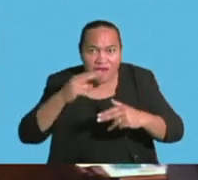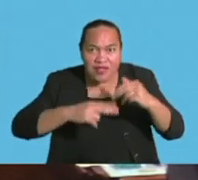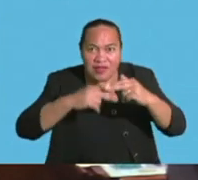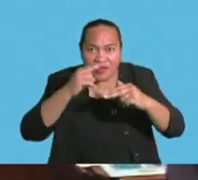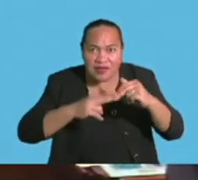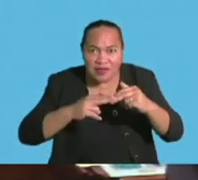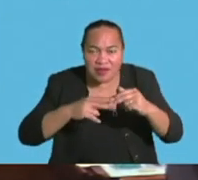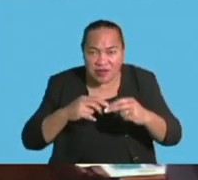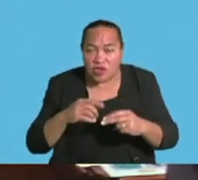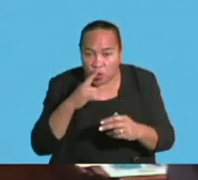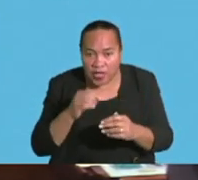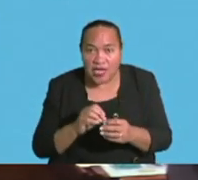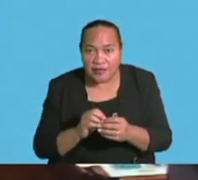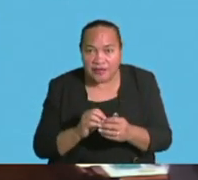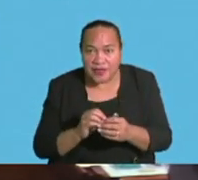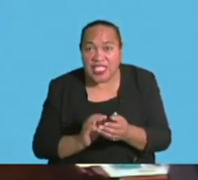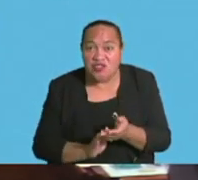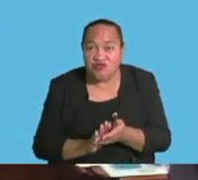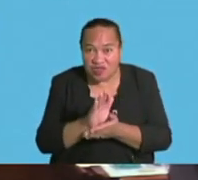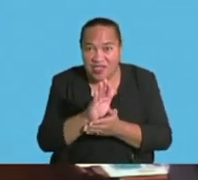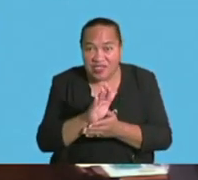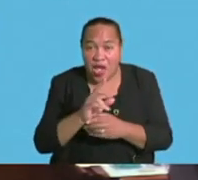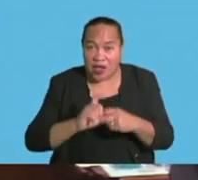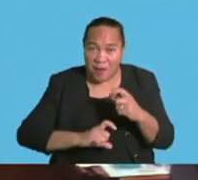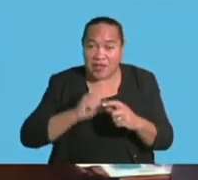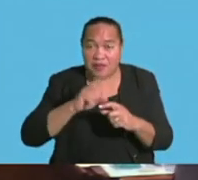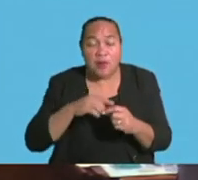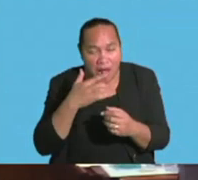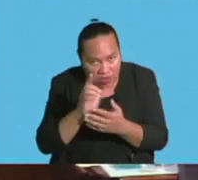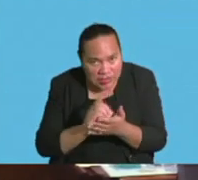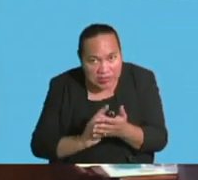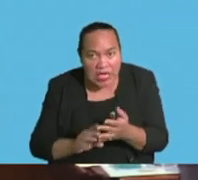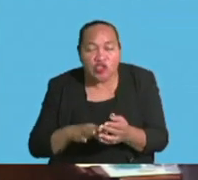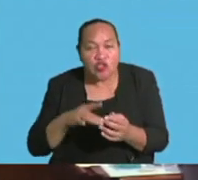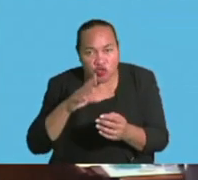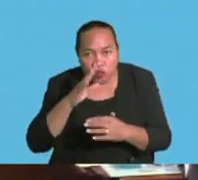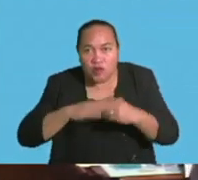to increase our capacity, they have also been designed to build capability